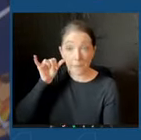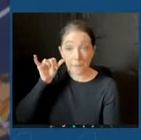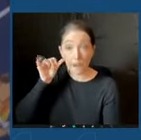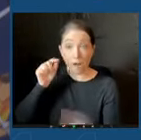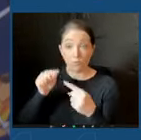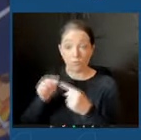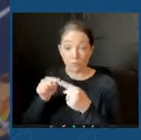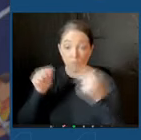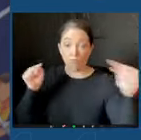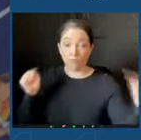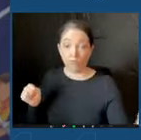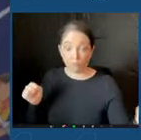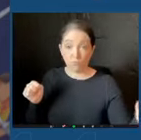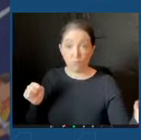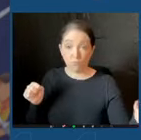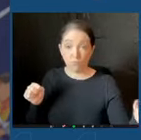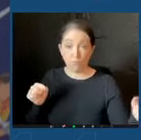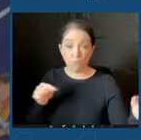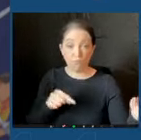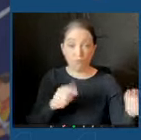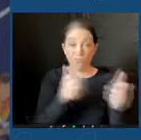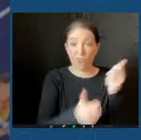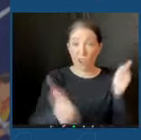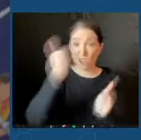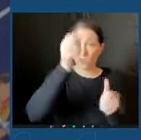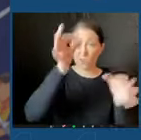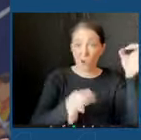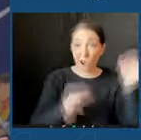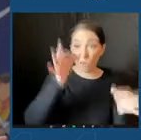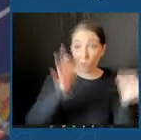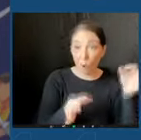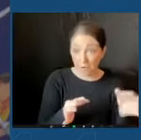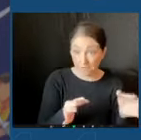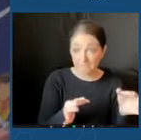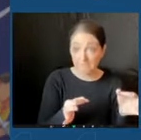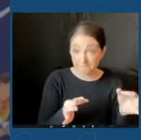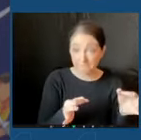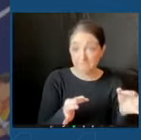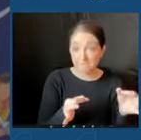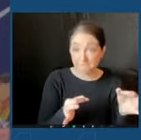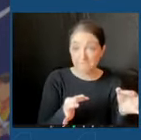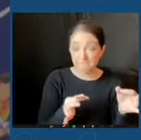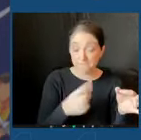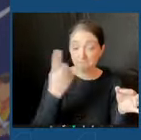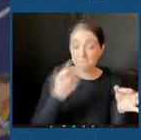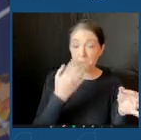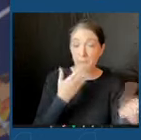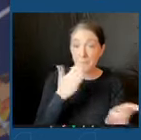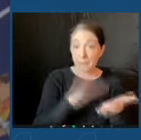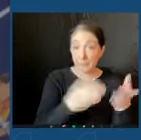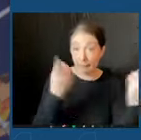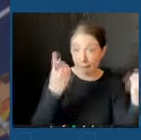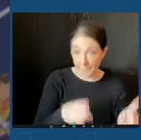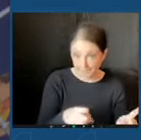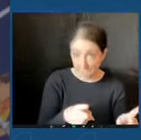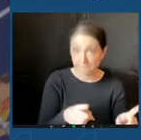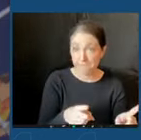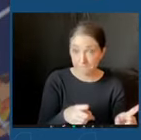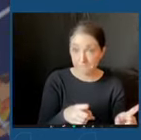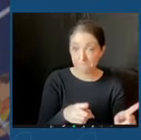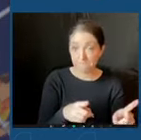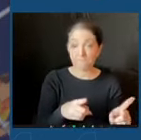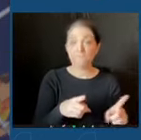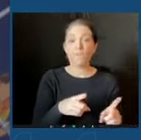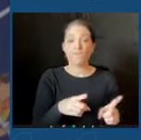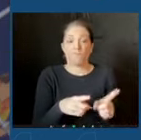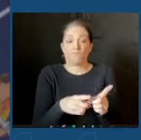street, in the Supreme Court of the United States of America, something very bad happened, where they struck down a